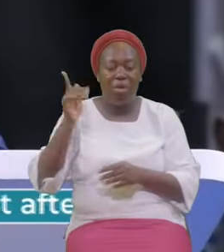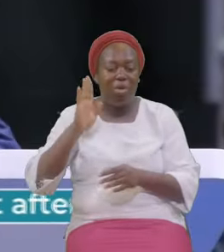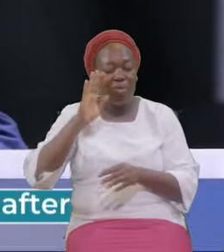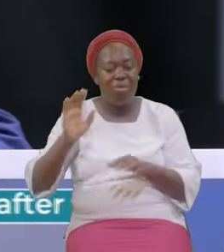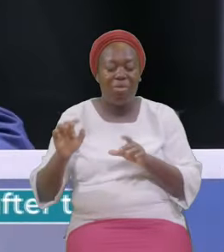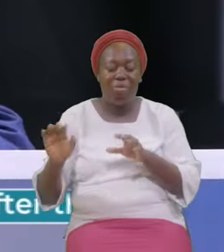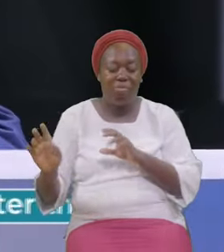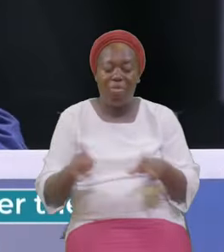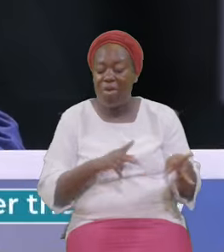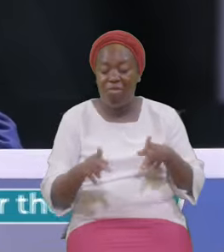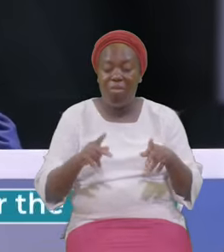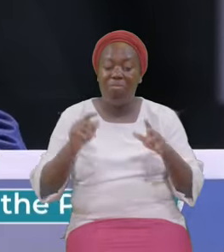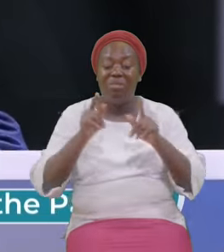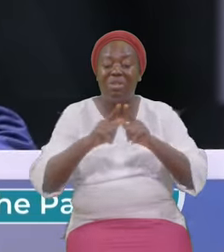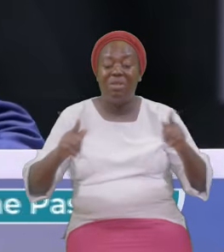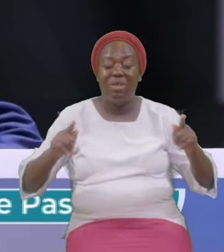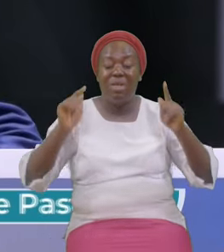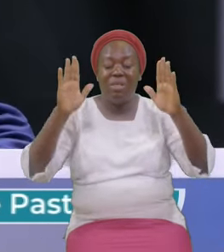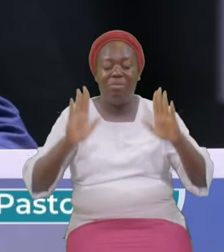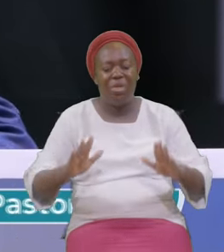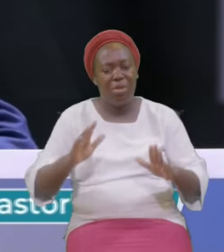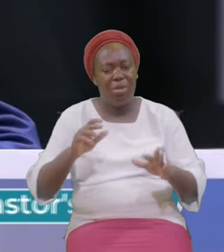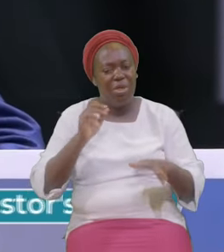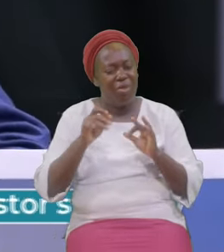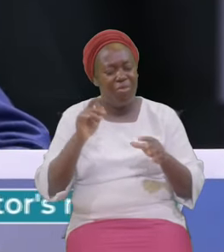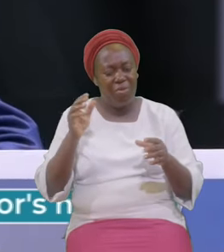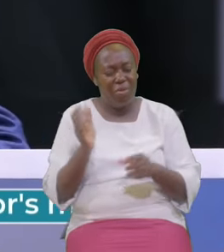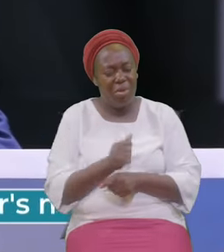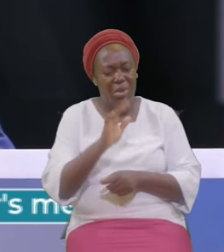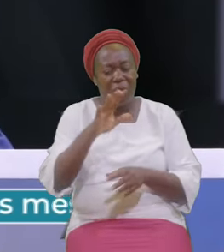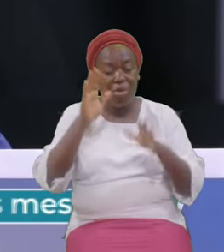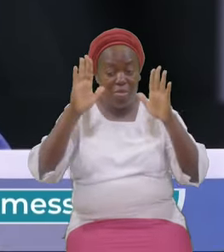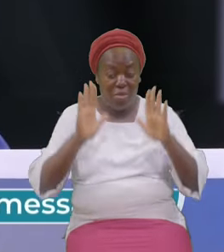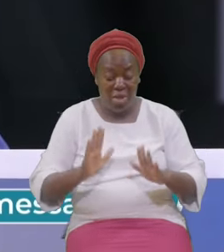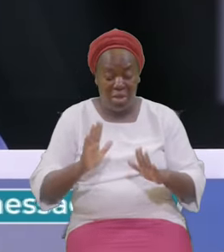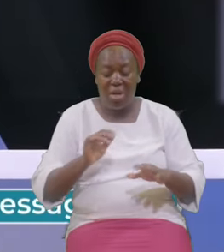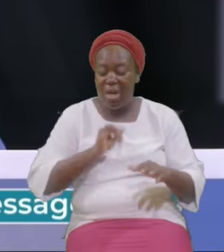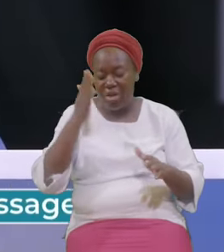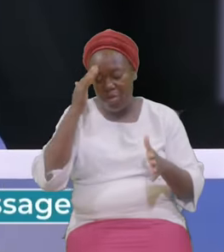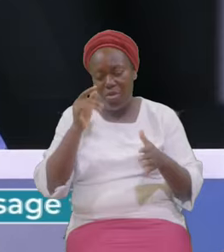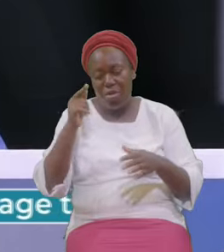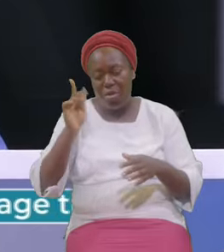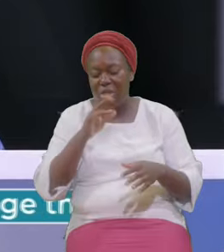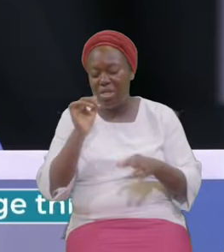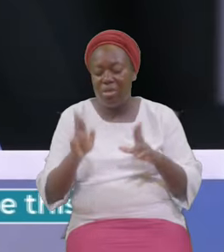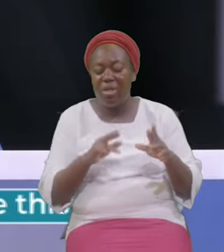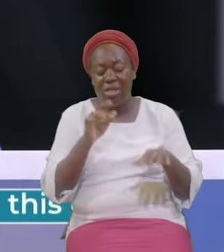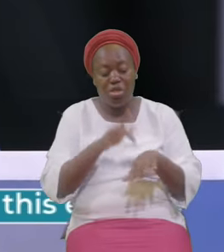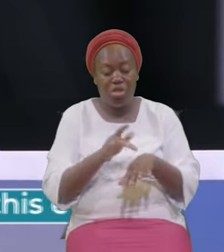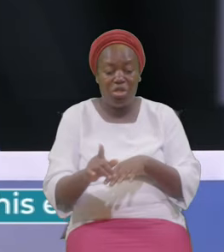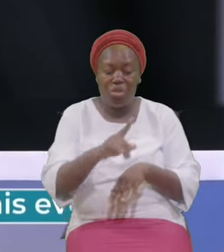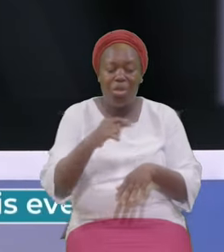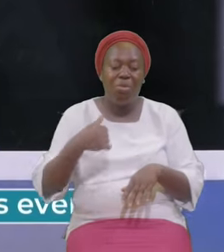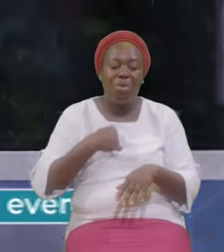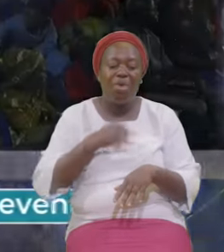miracle, please, I know God is already touching you, We would like to share